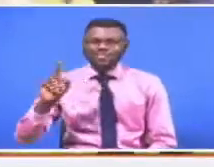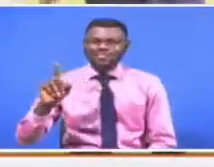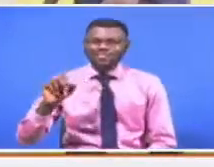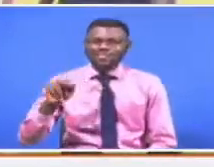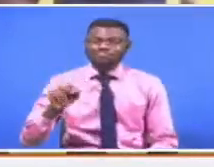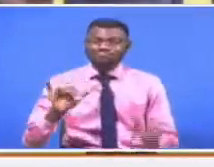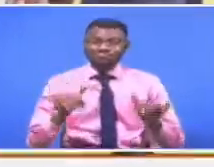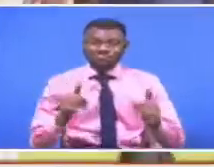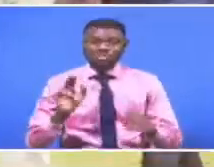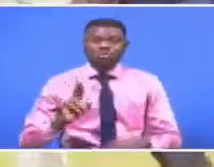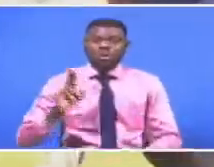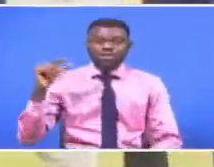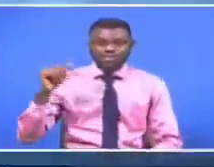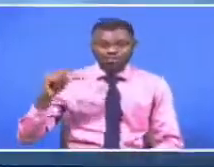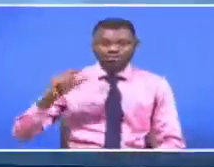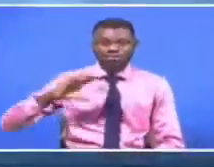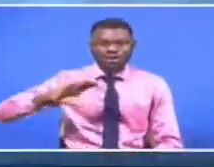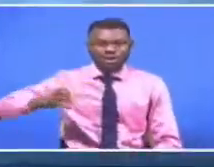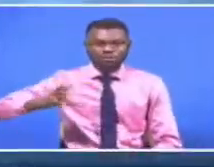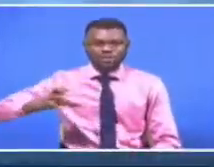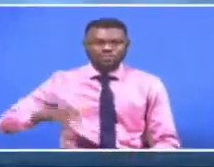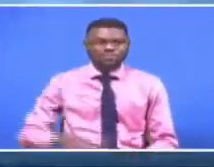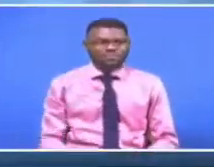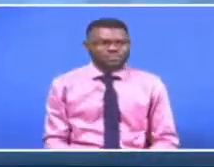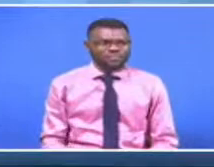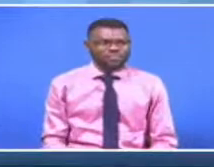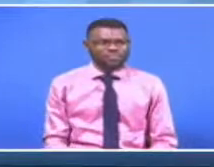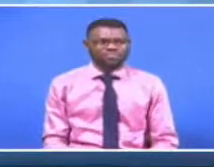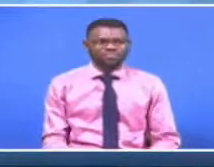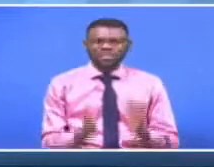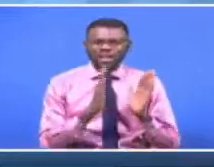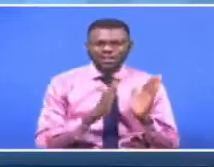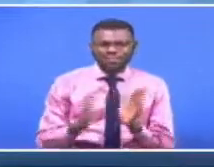News, Wasingishu County. There are deliberate plans to include men